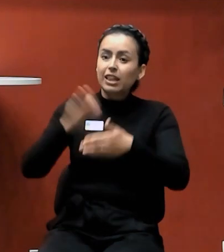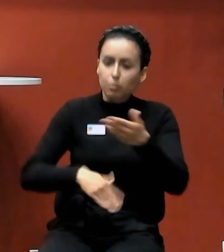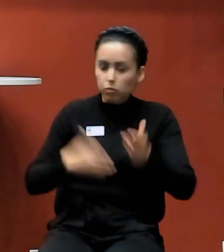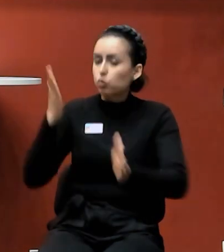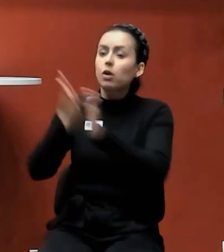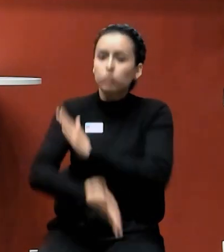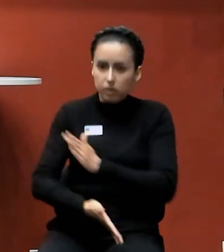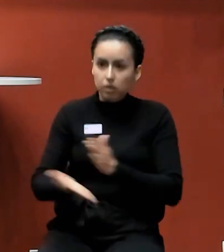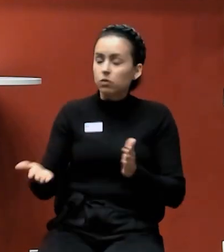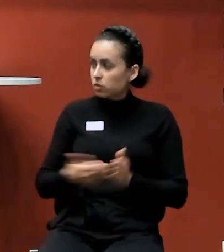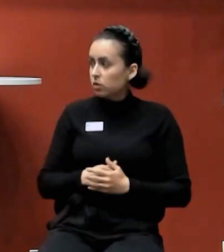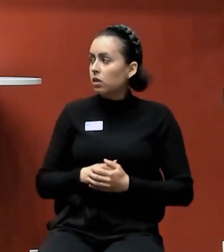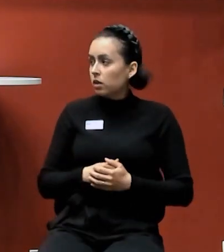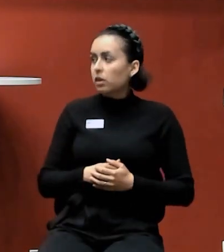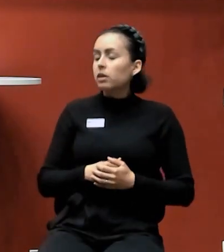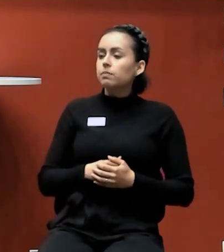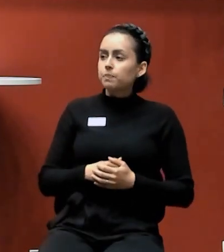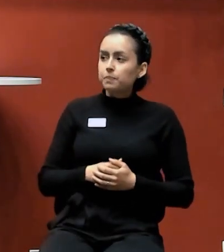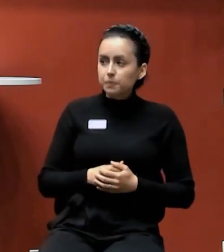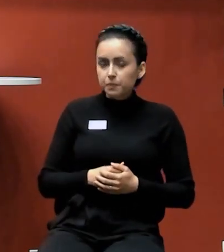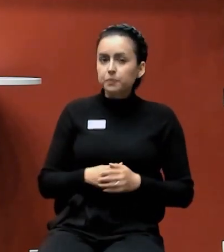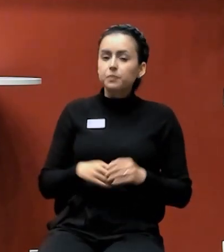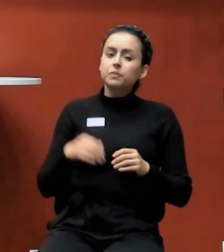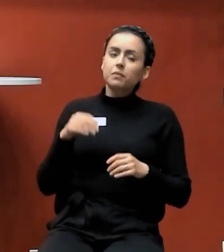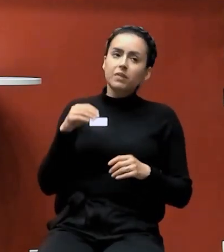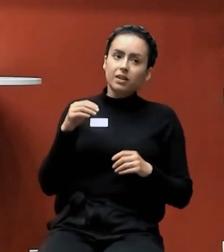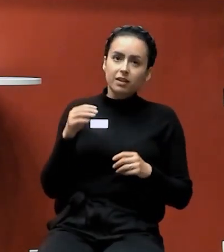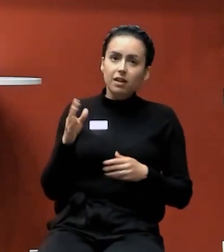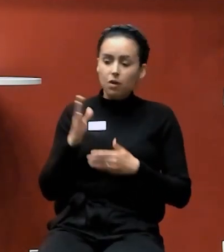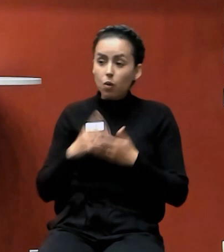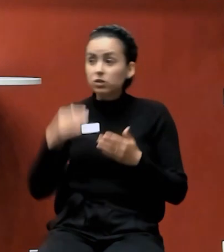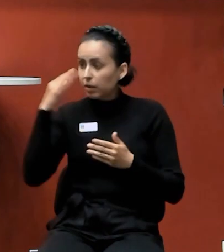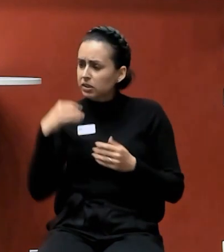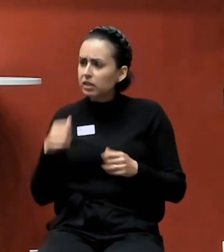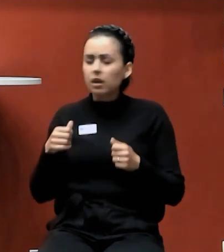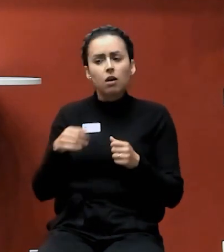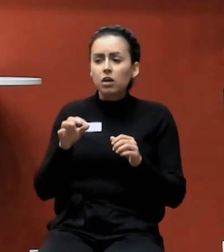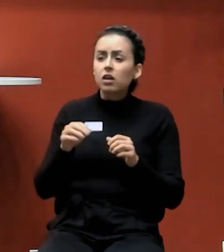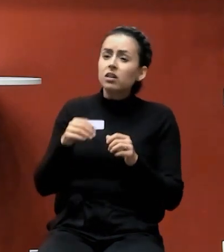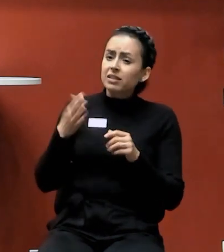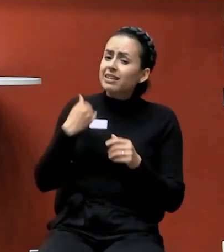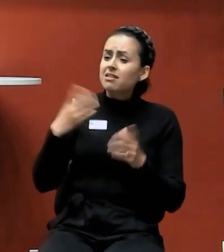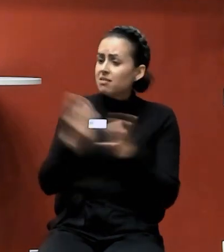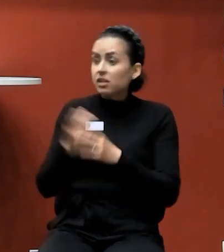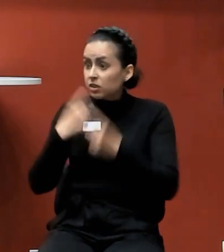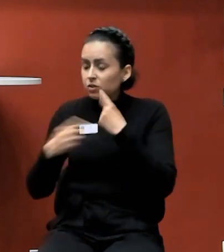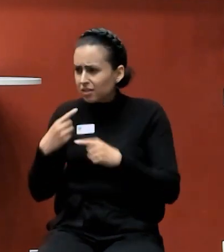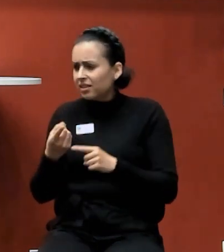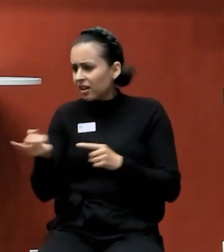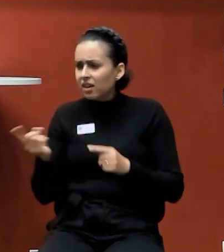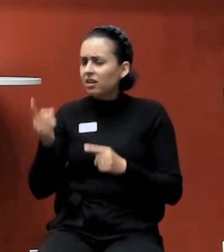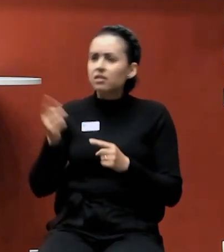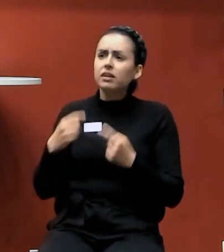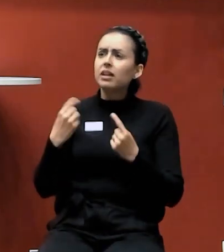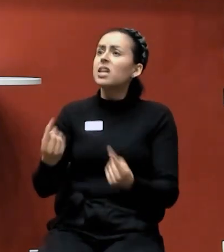don't know about it. And they were like, oh yes, an inclusive dance piece with, you know, led by a disabled woman with, you know, maybe they think